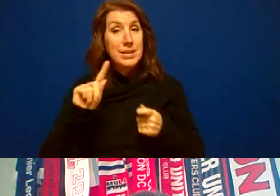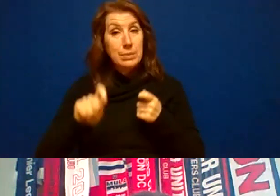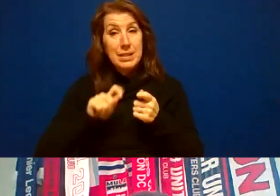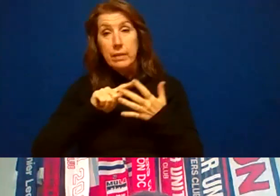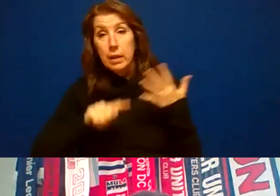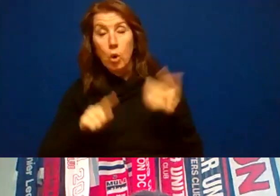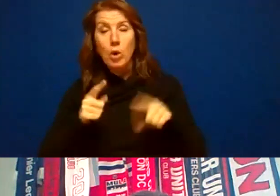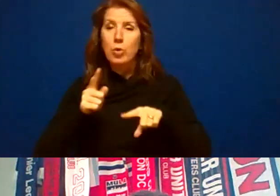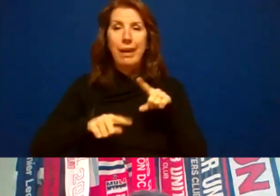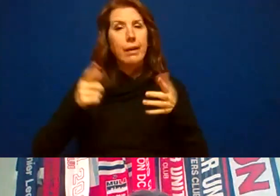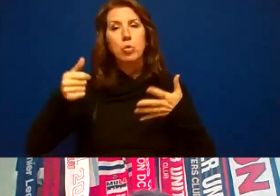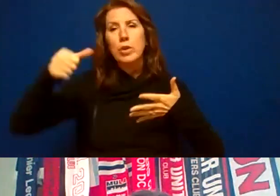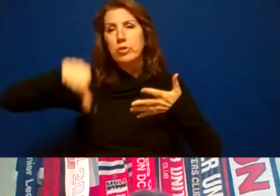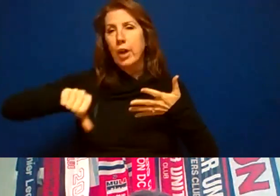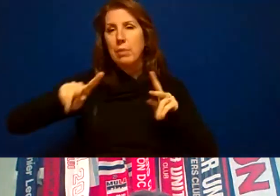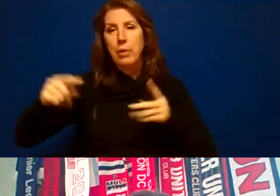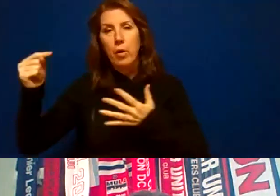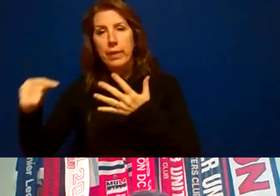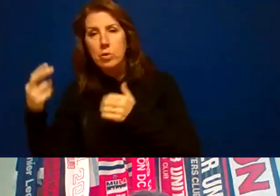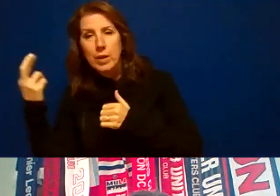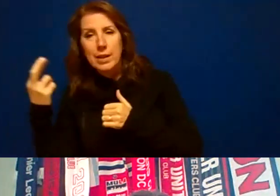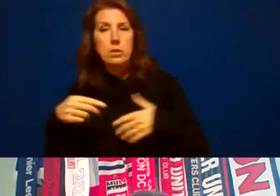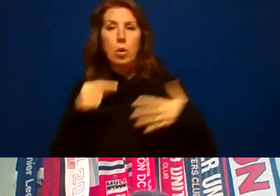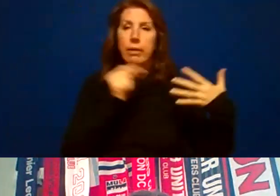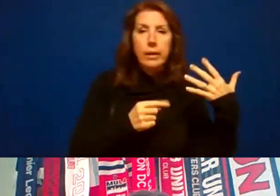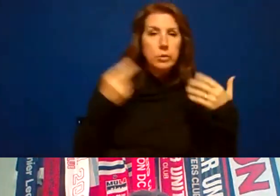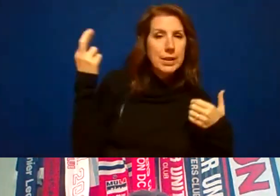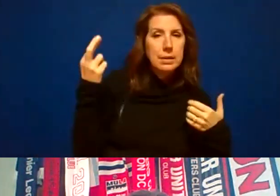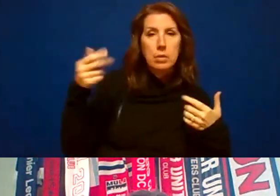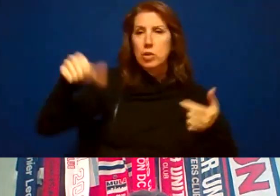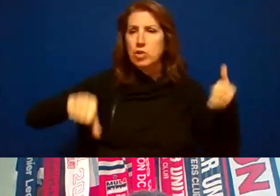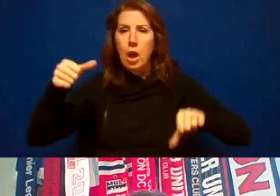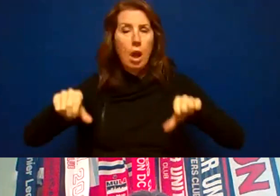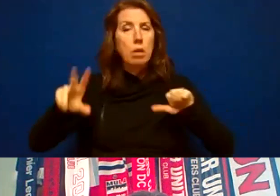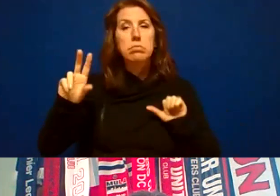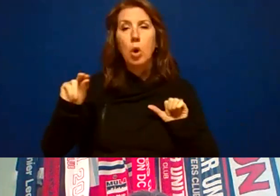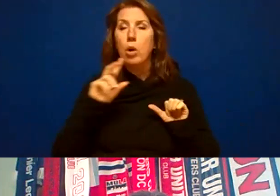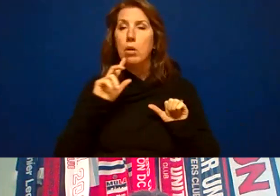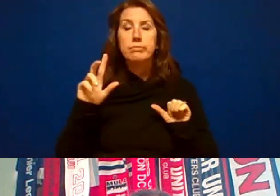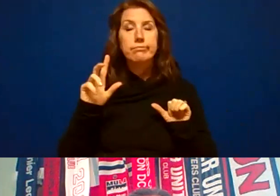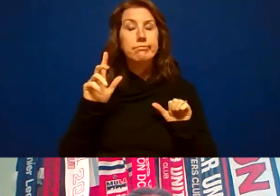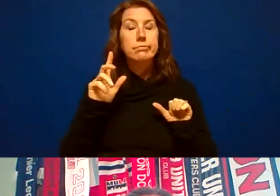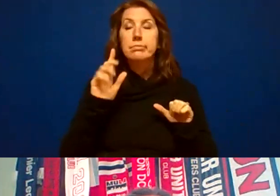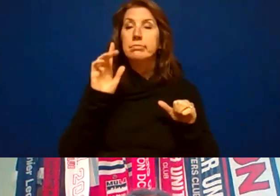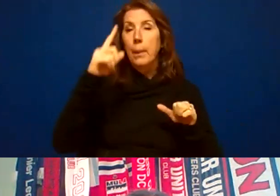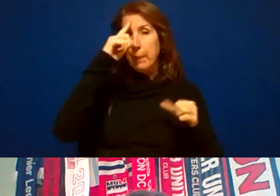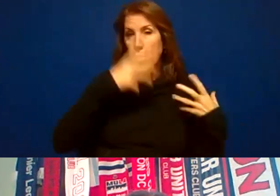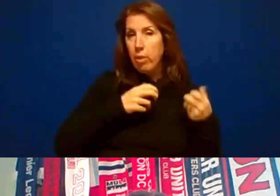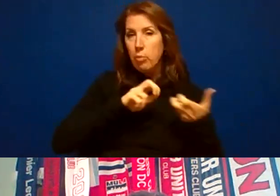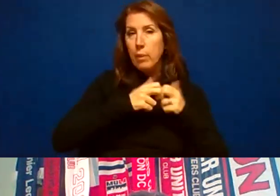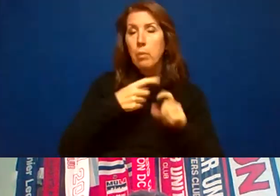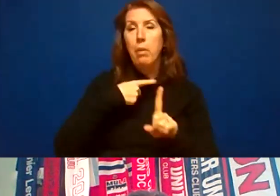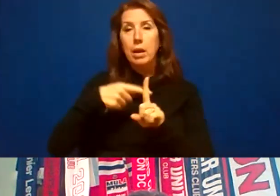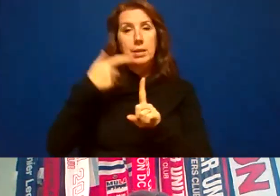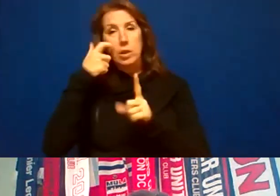going to reject people for these reasons or those reasons. You're not going to reject them because they have a co-occurring substance use disorder issue. You're not going to reject them